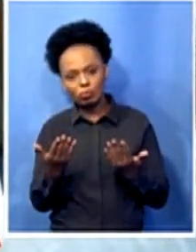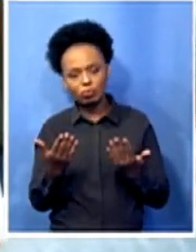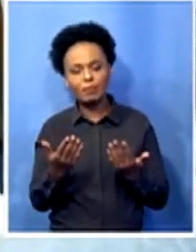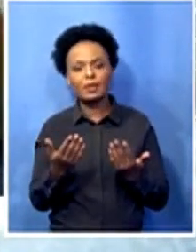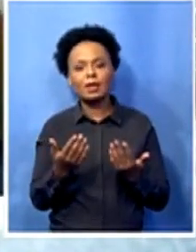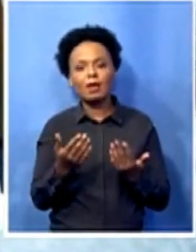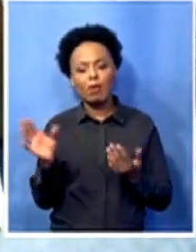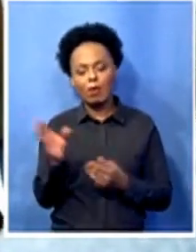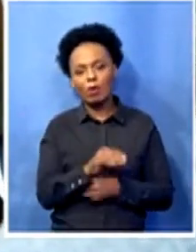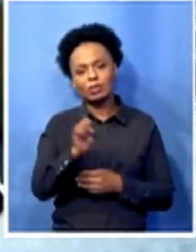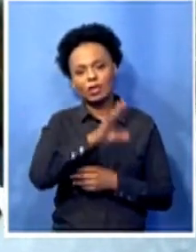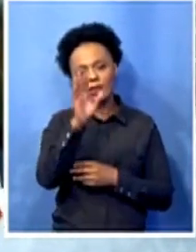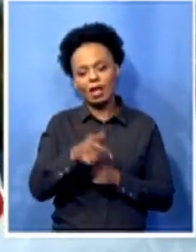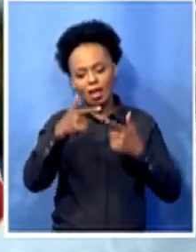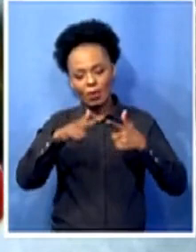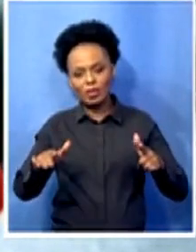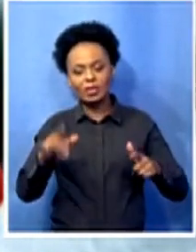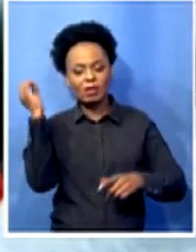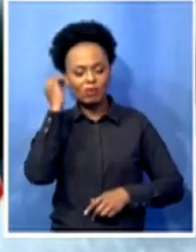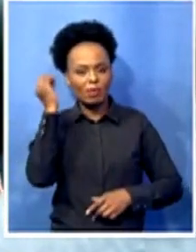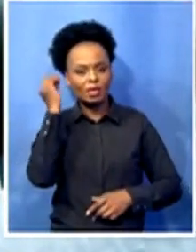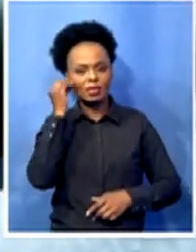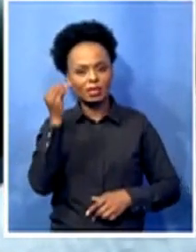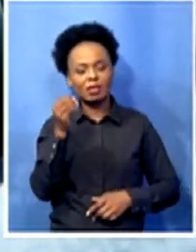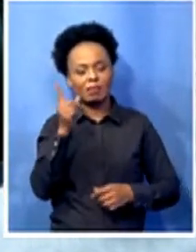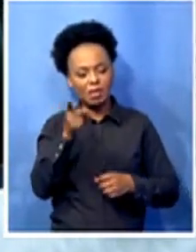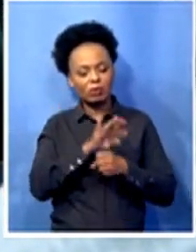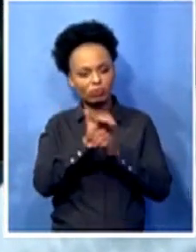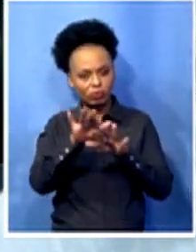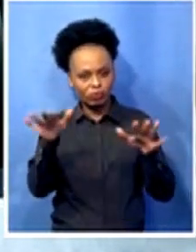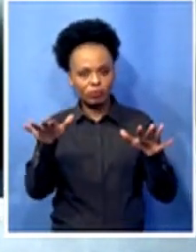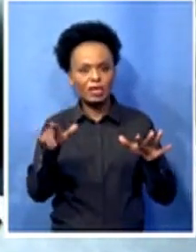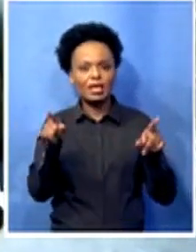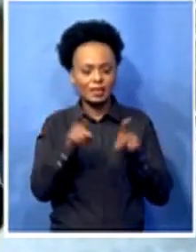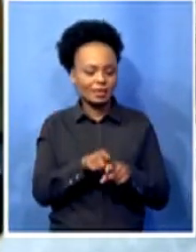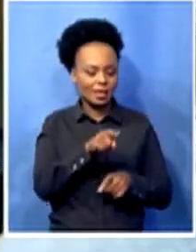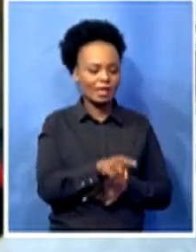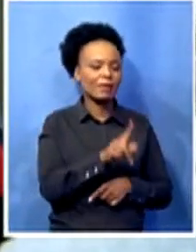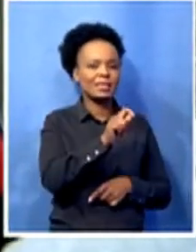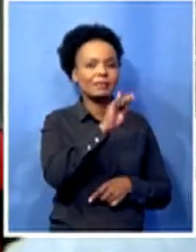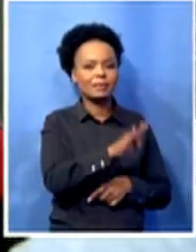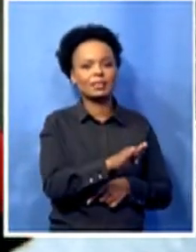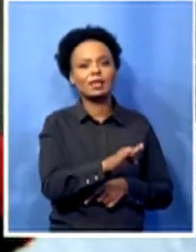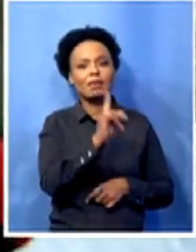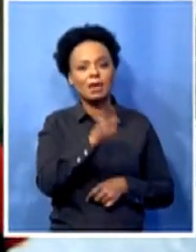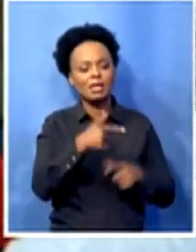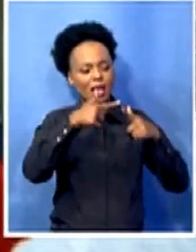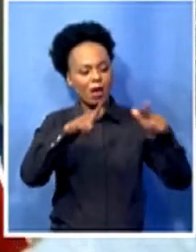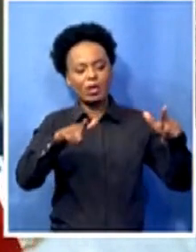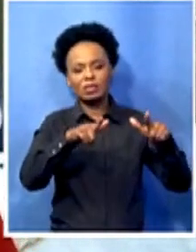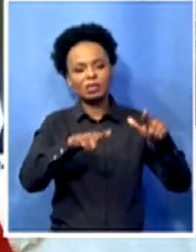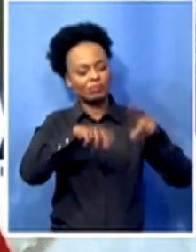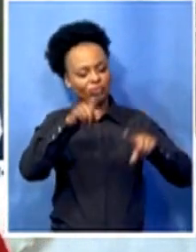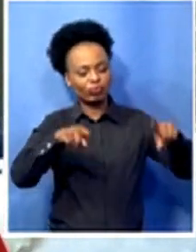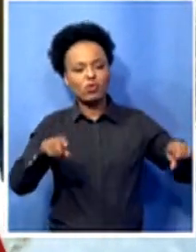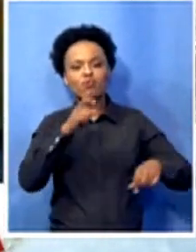must be possible for TB as well. The only thing lacking is a political will. Deputy President, we call